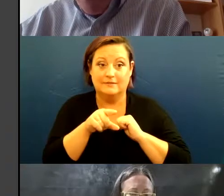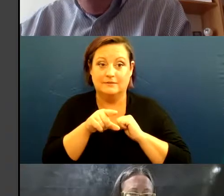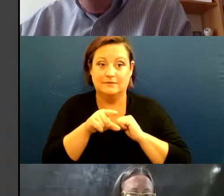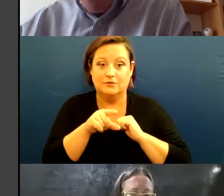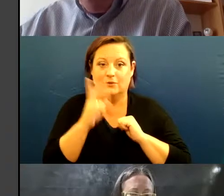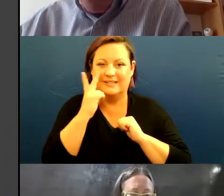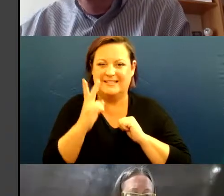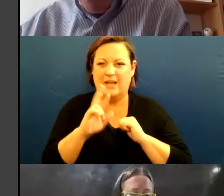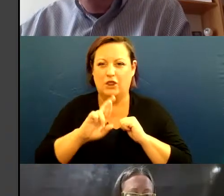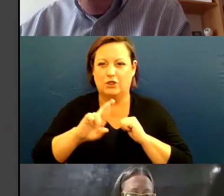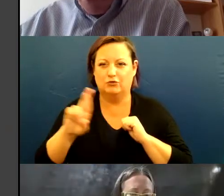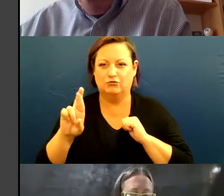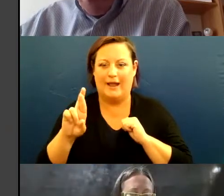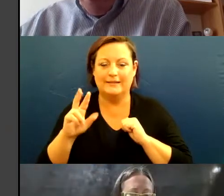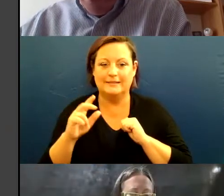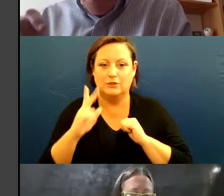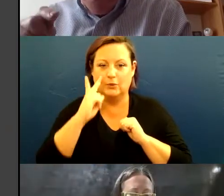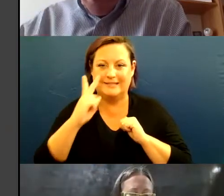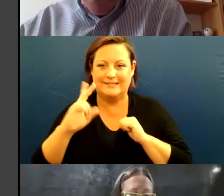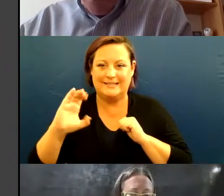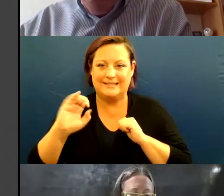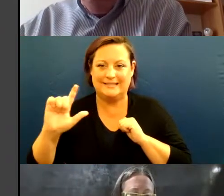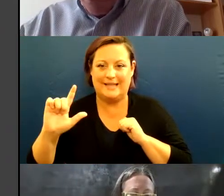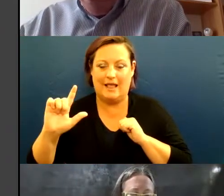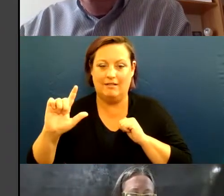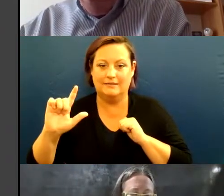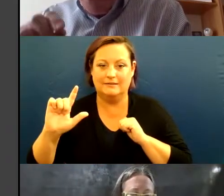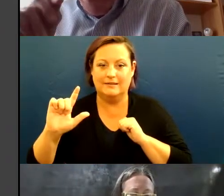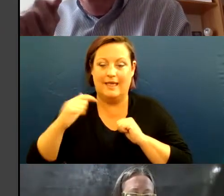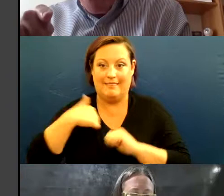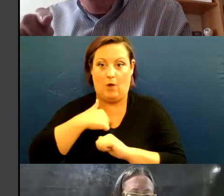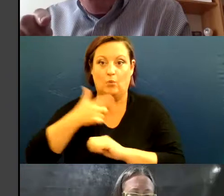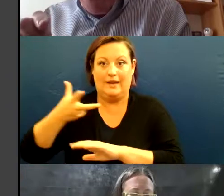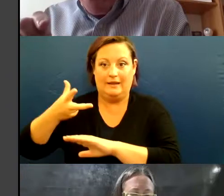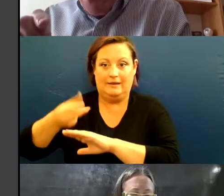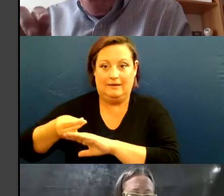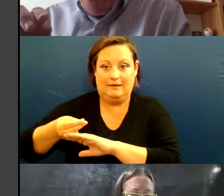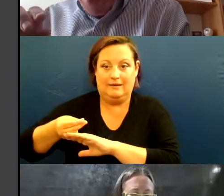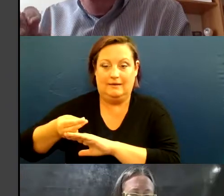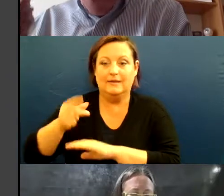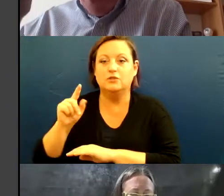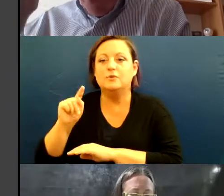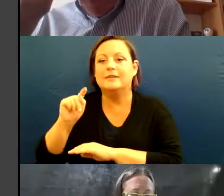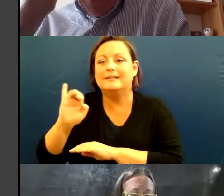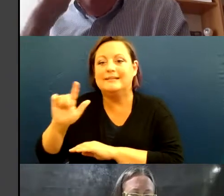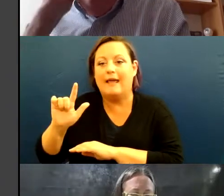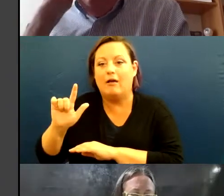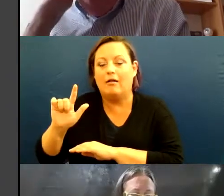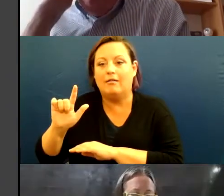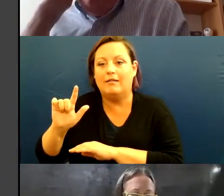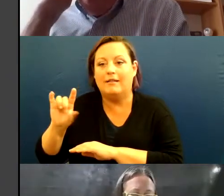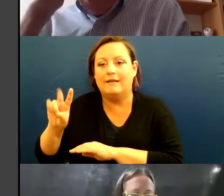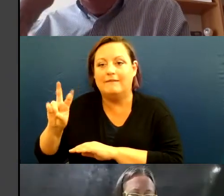right, you can see cells that we've introduced into the tail vein. We